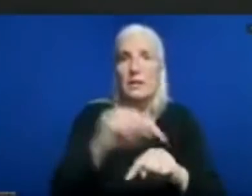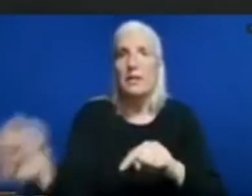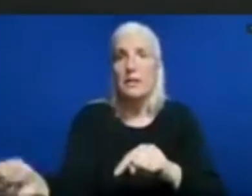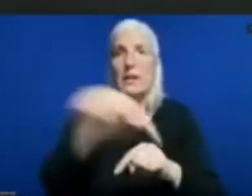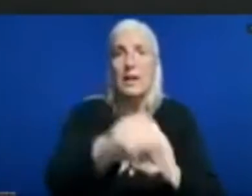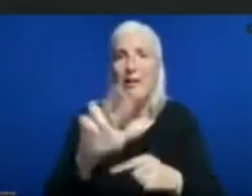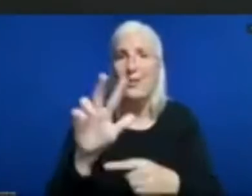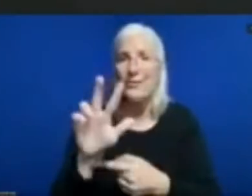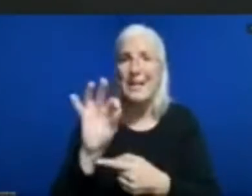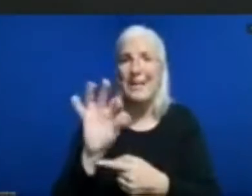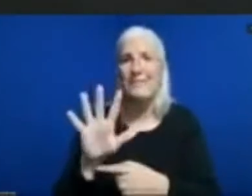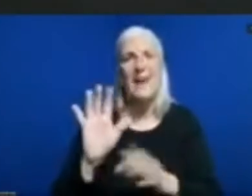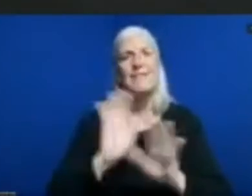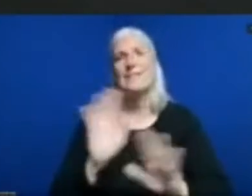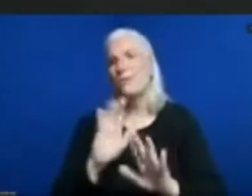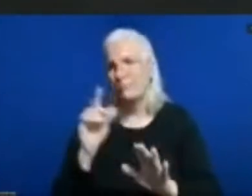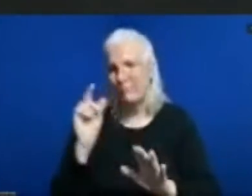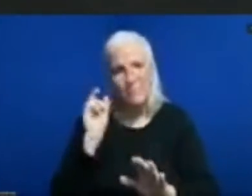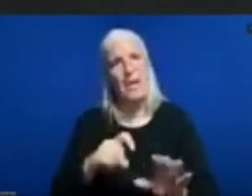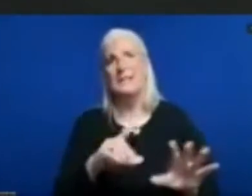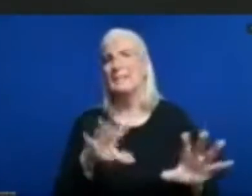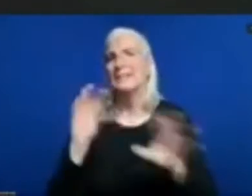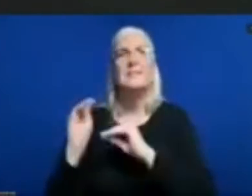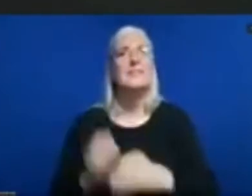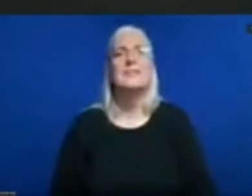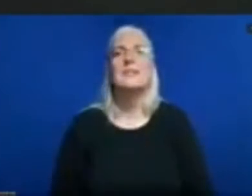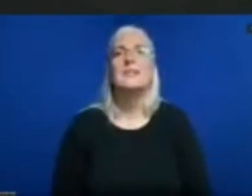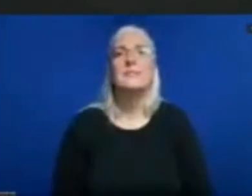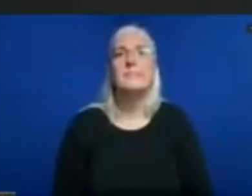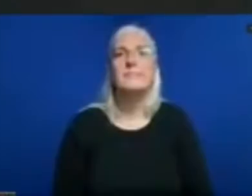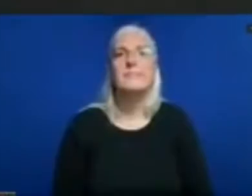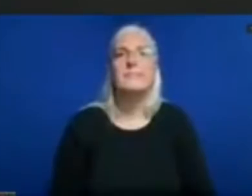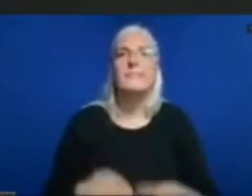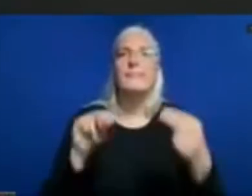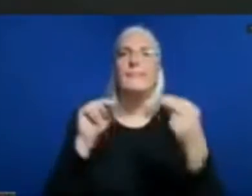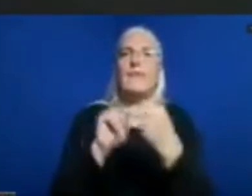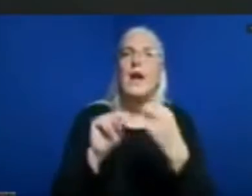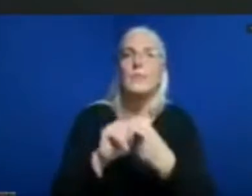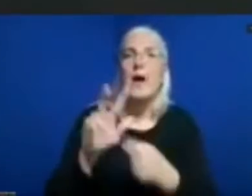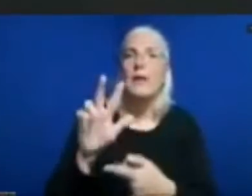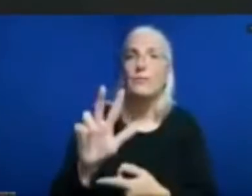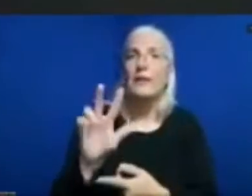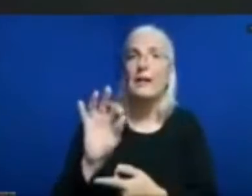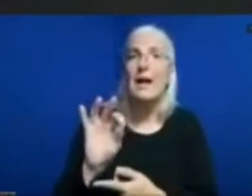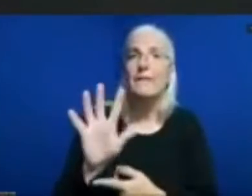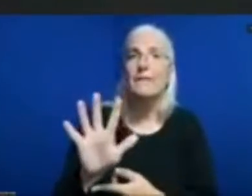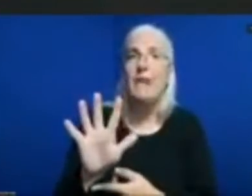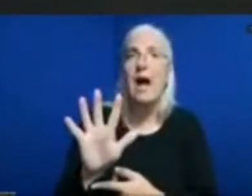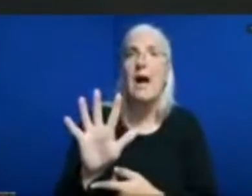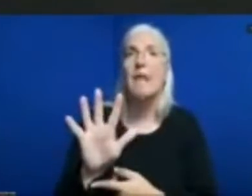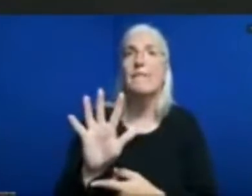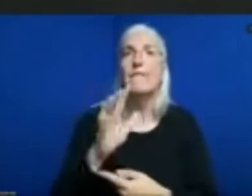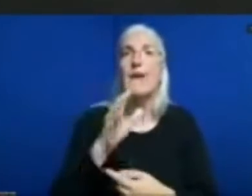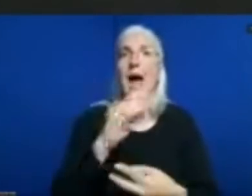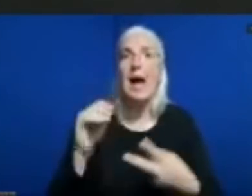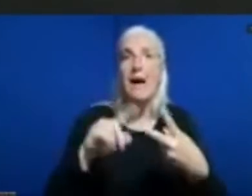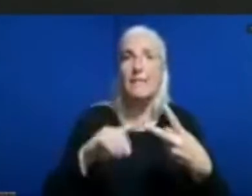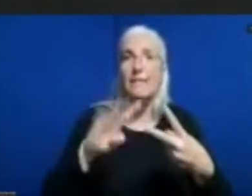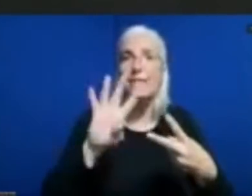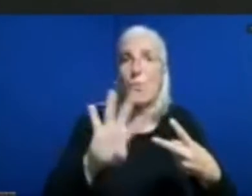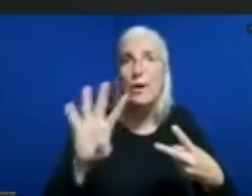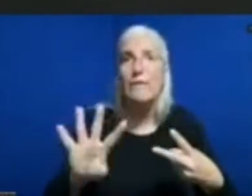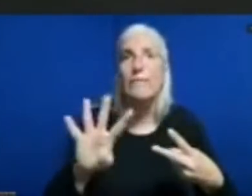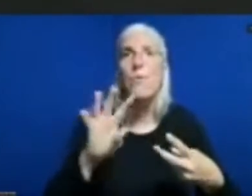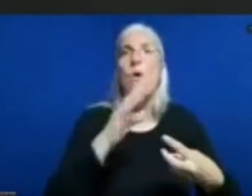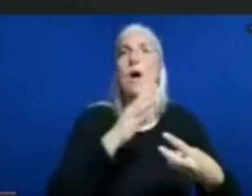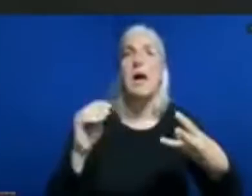Highway 395, Highway 44, and Highway 36. I want everyone should be paying attention. If you're traveling